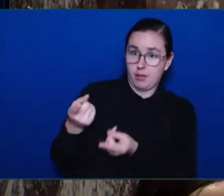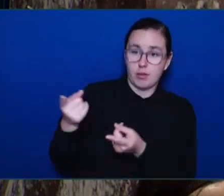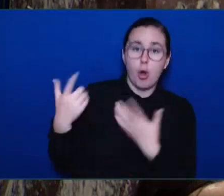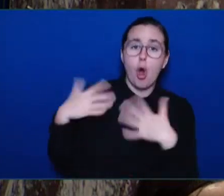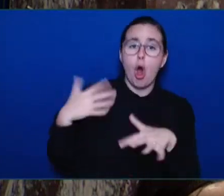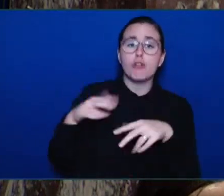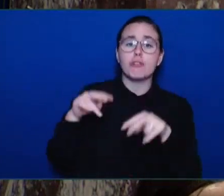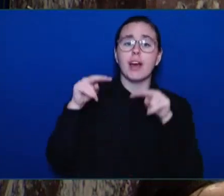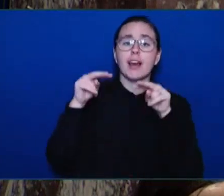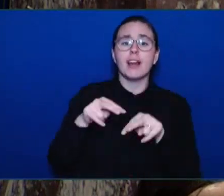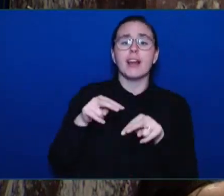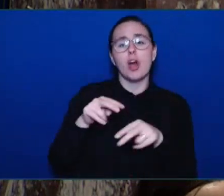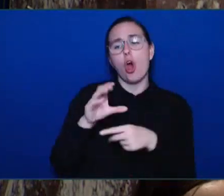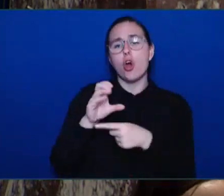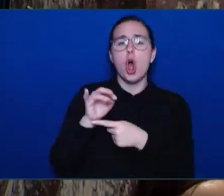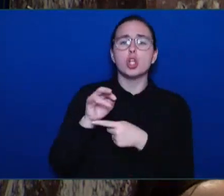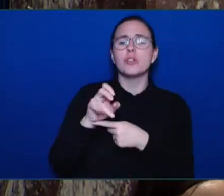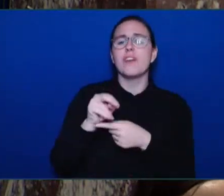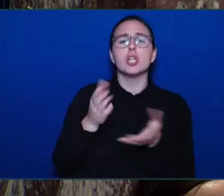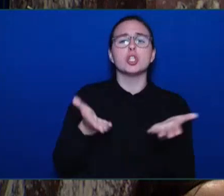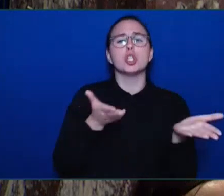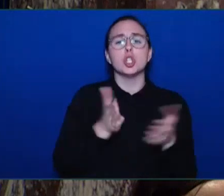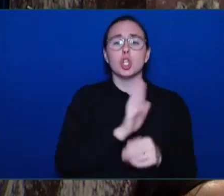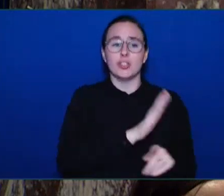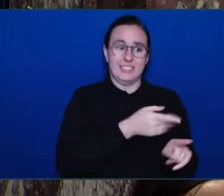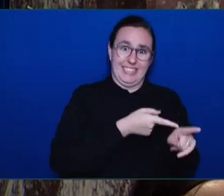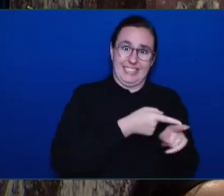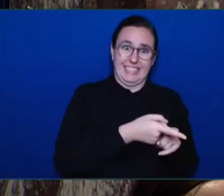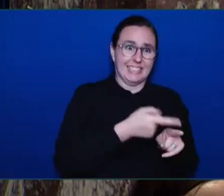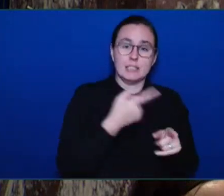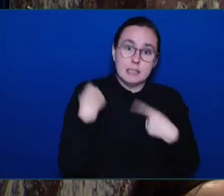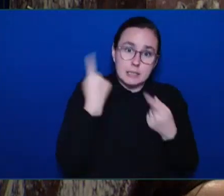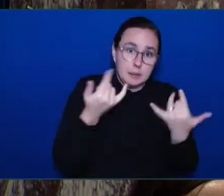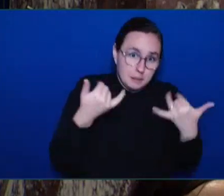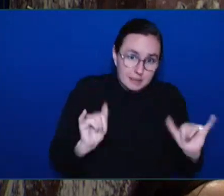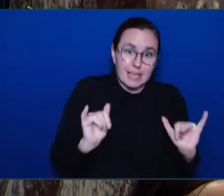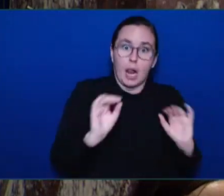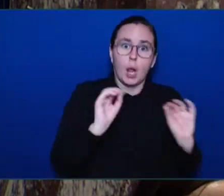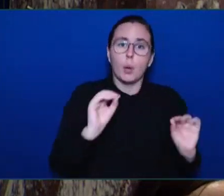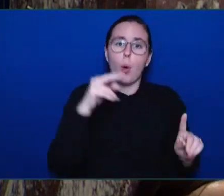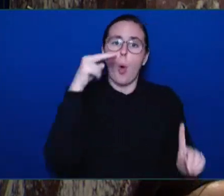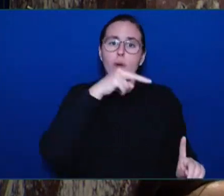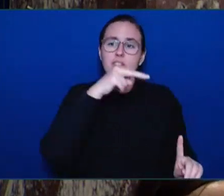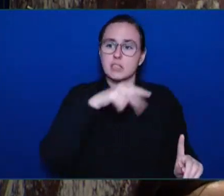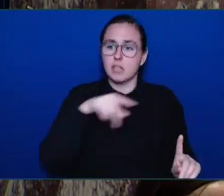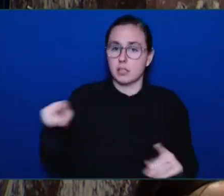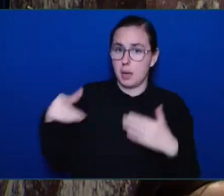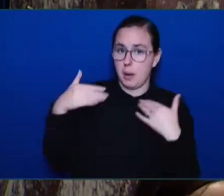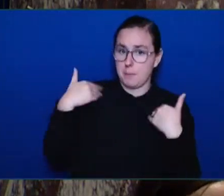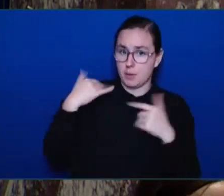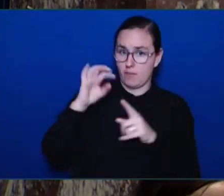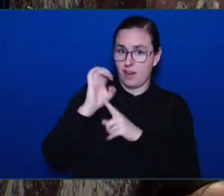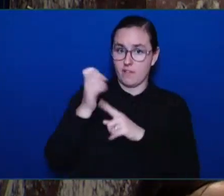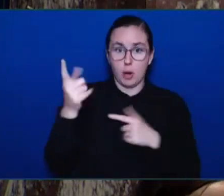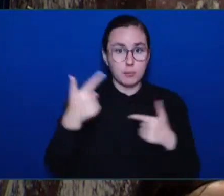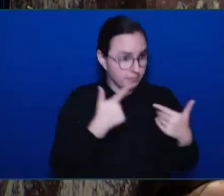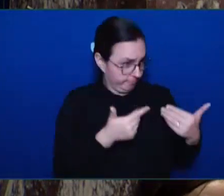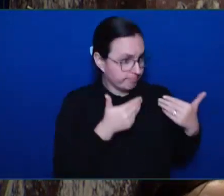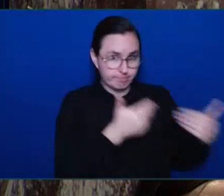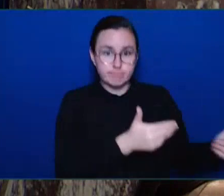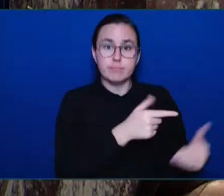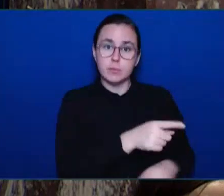unleashes the authority of the Minister of the Environment to direct a provincial policing agency, the BC Conservation Service,